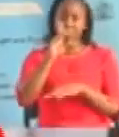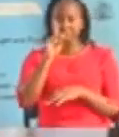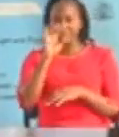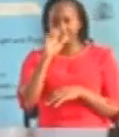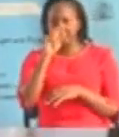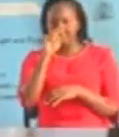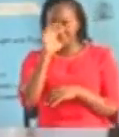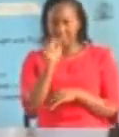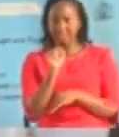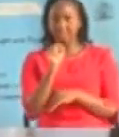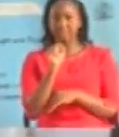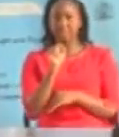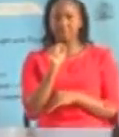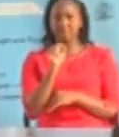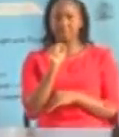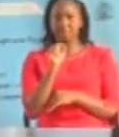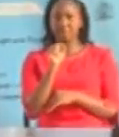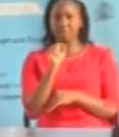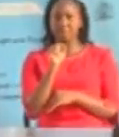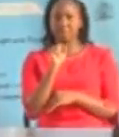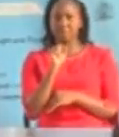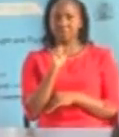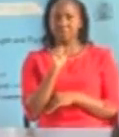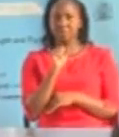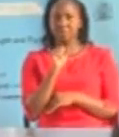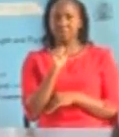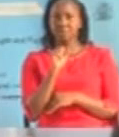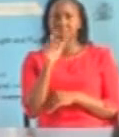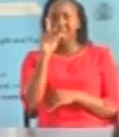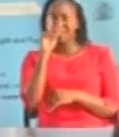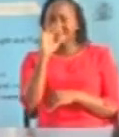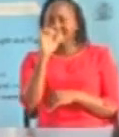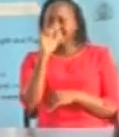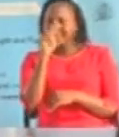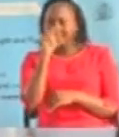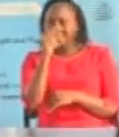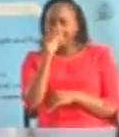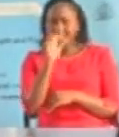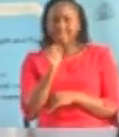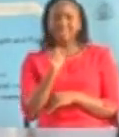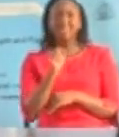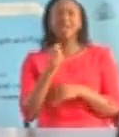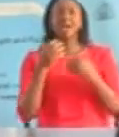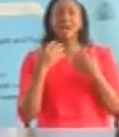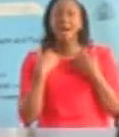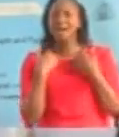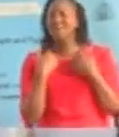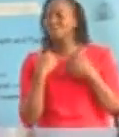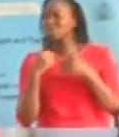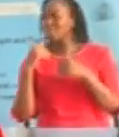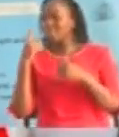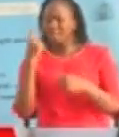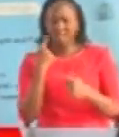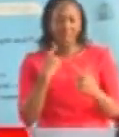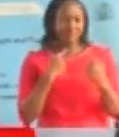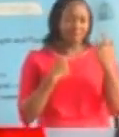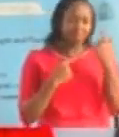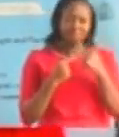The deans had to weave through several layers to get anything done.